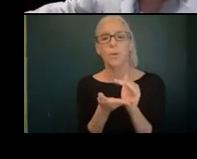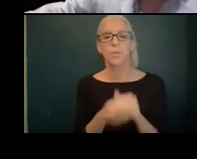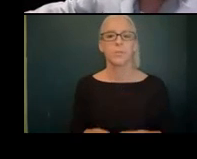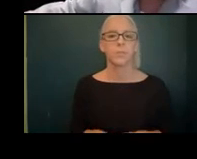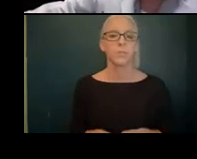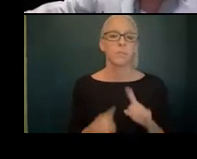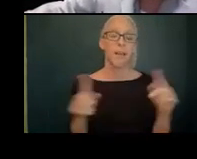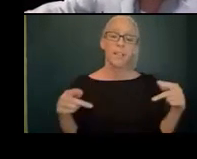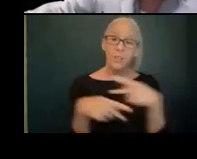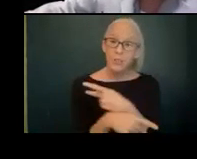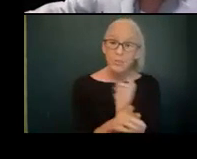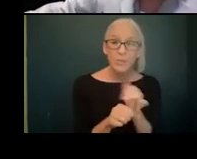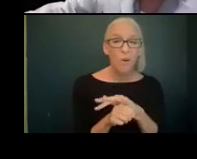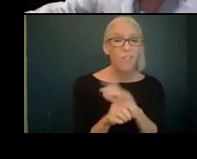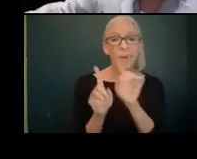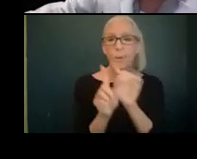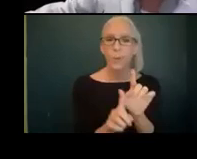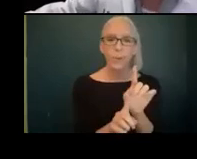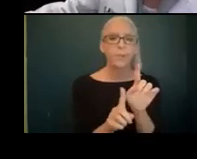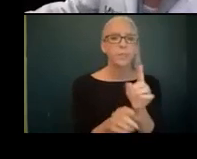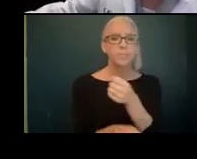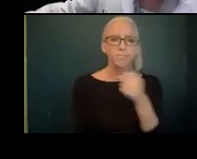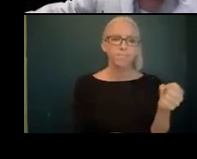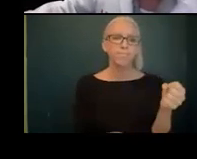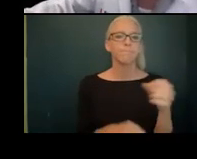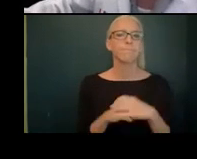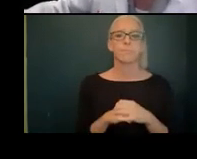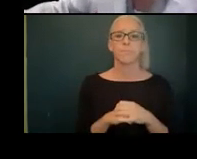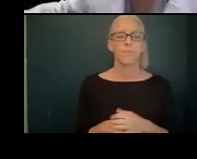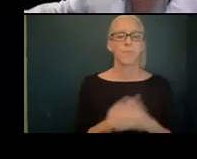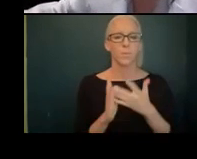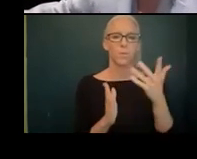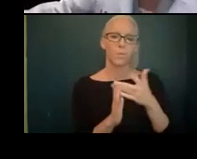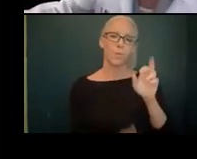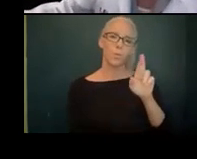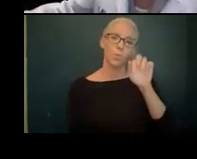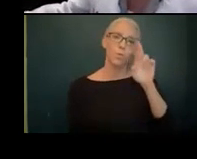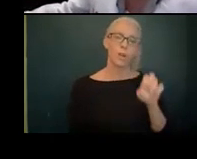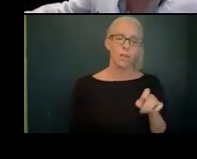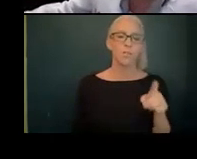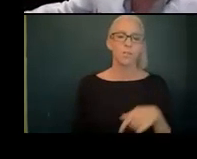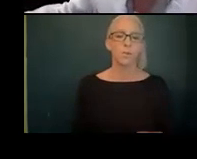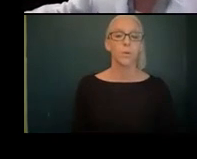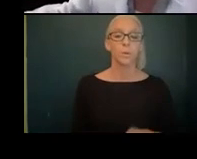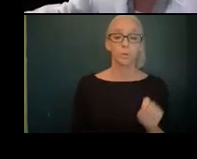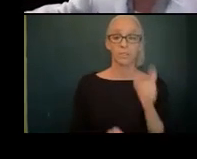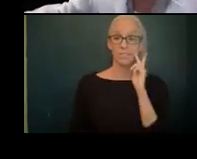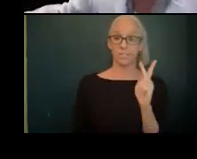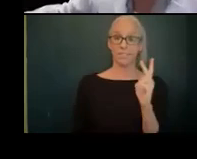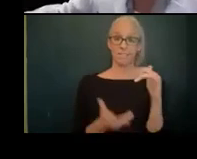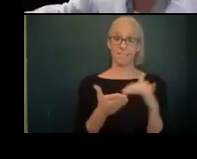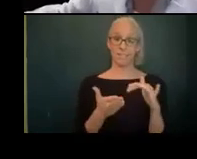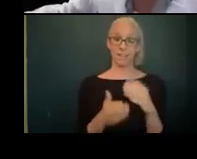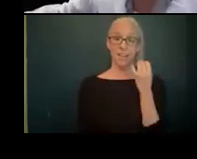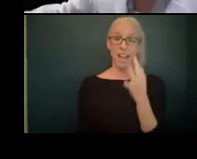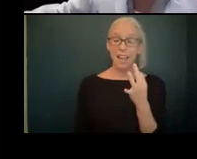being admitted, look at the unvaccinated versus those that are vaccinated. So, the message from this study was if you're unvaccinated, you're 5 times more